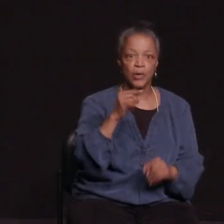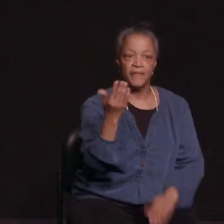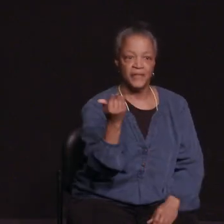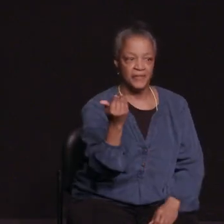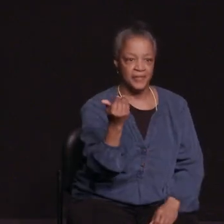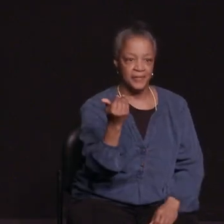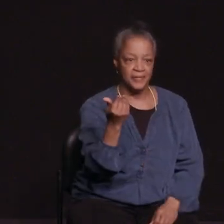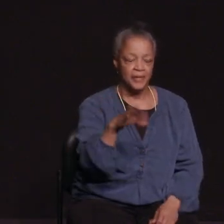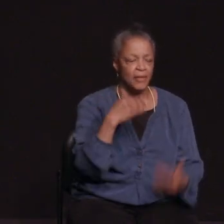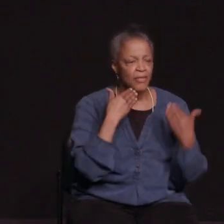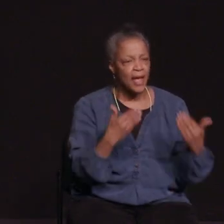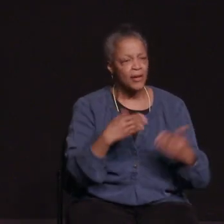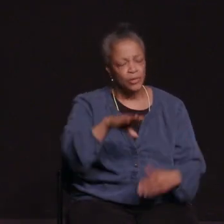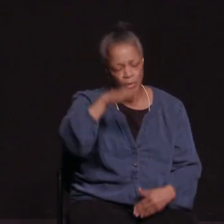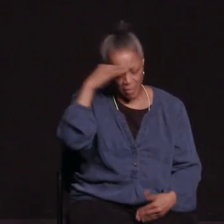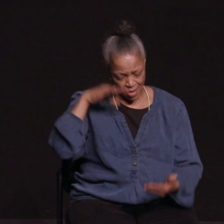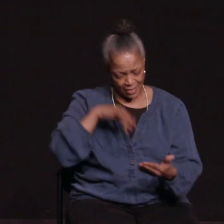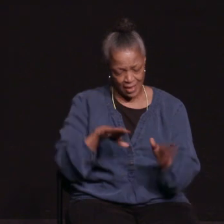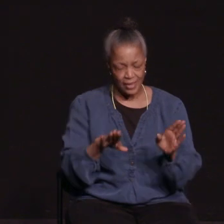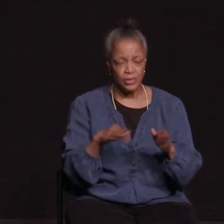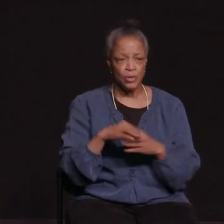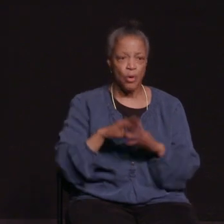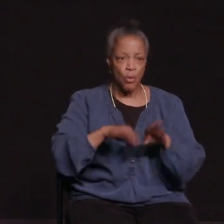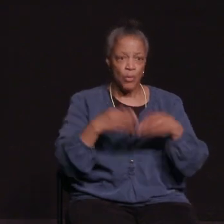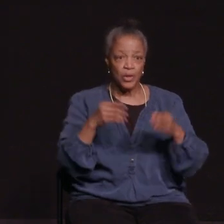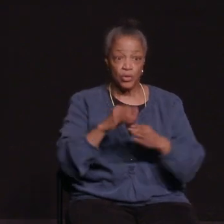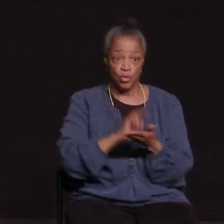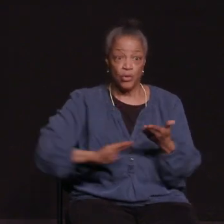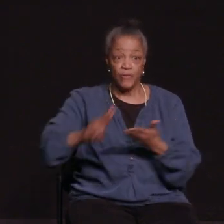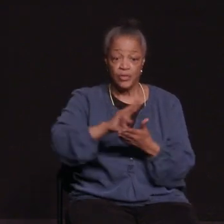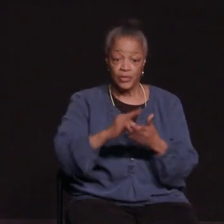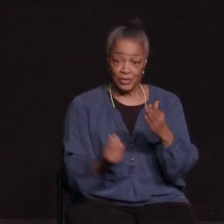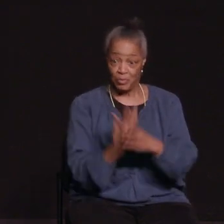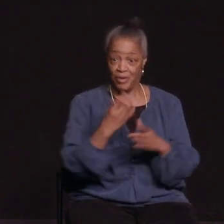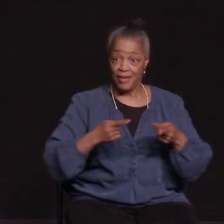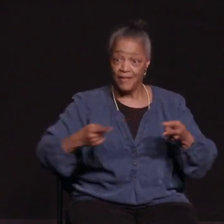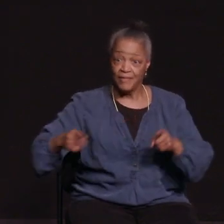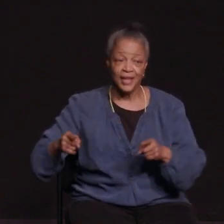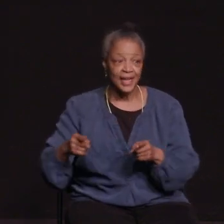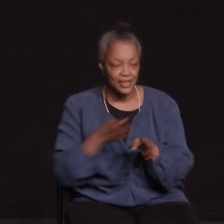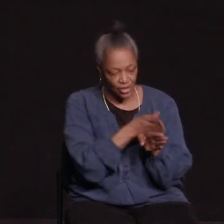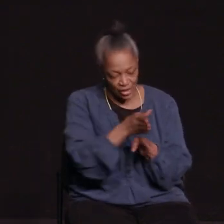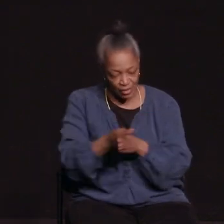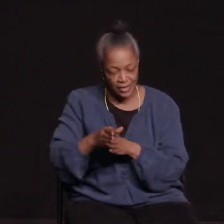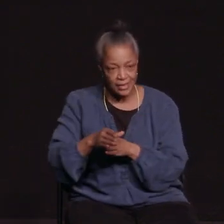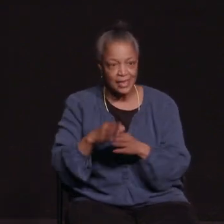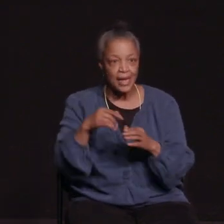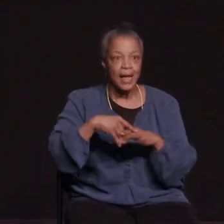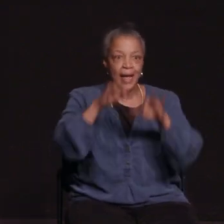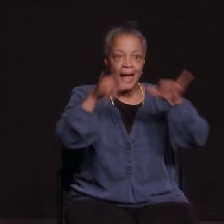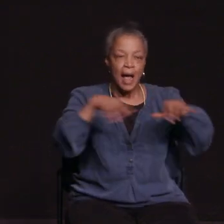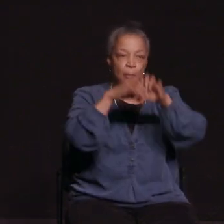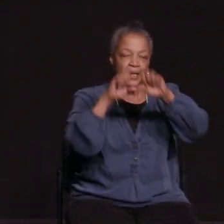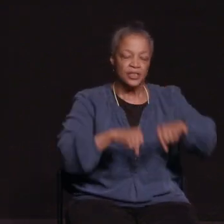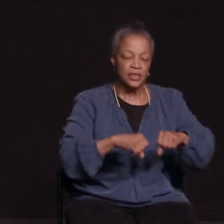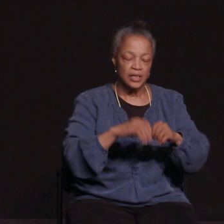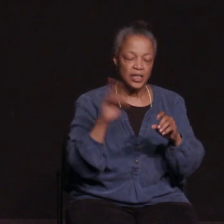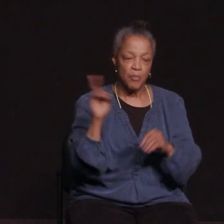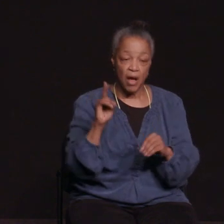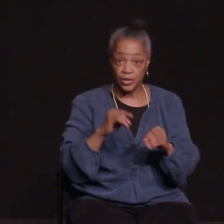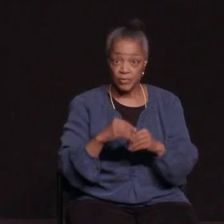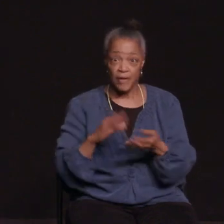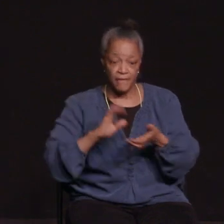Welcome to the Black Studies Open University, the spring event series of the Abolition Democracy Fellows Program of the Black